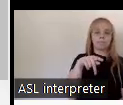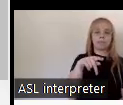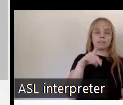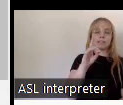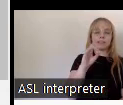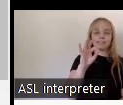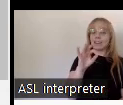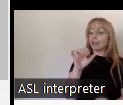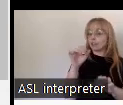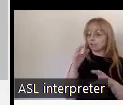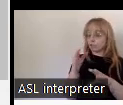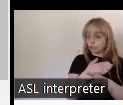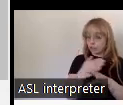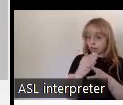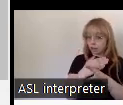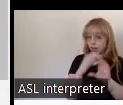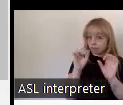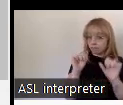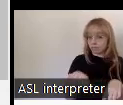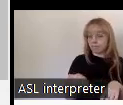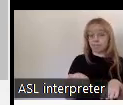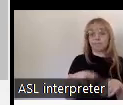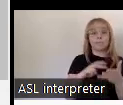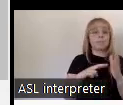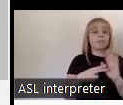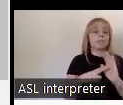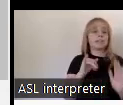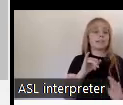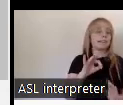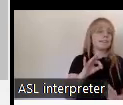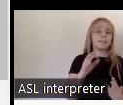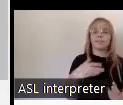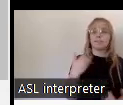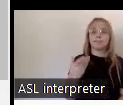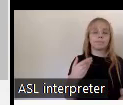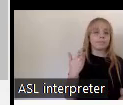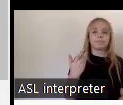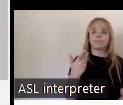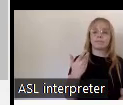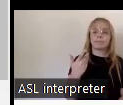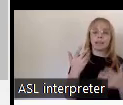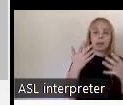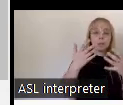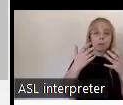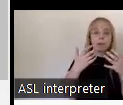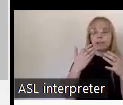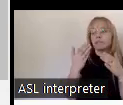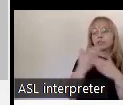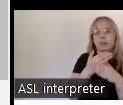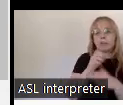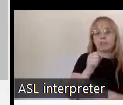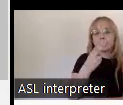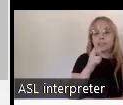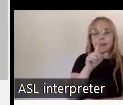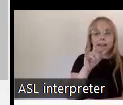it from here, meaning that if I wanted to share it with To Be So or with Shelly, I could click